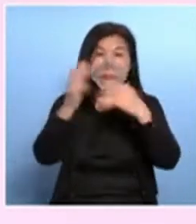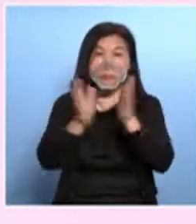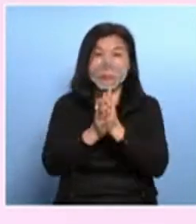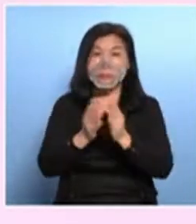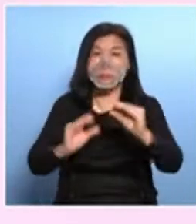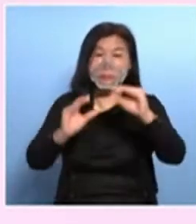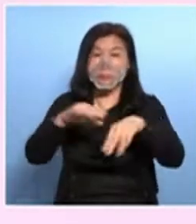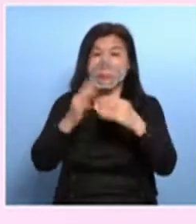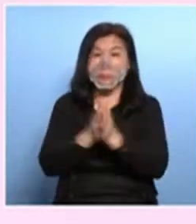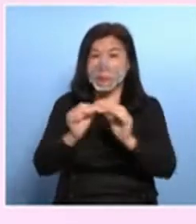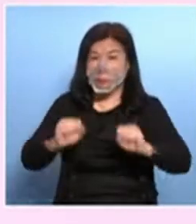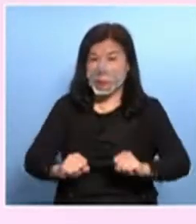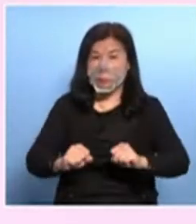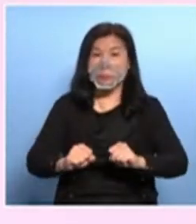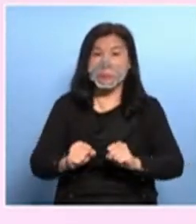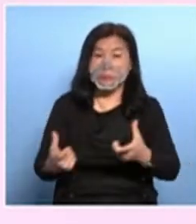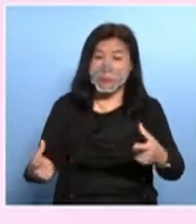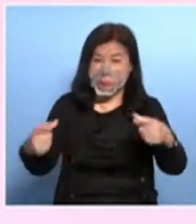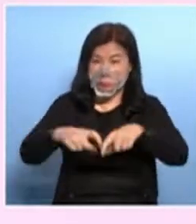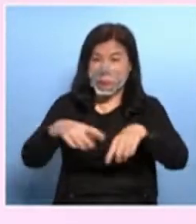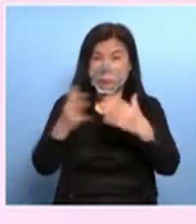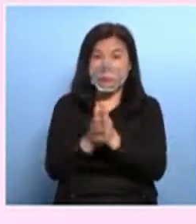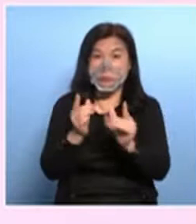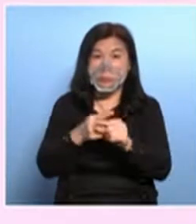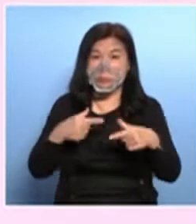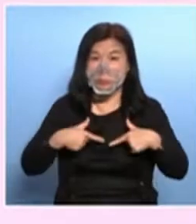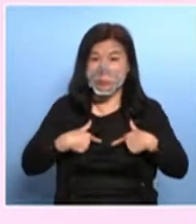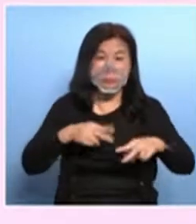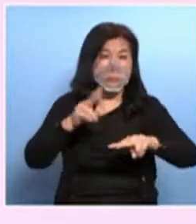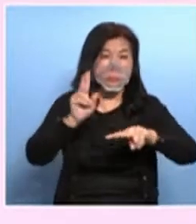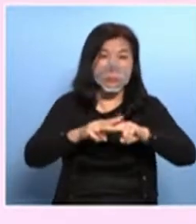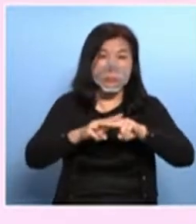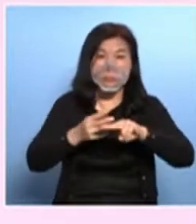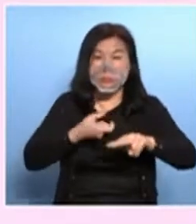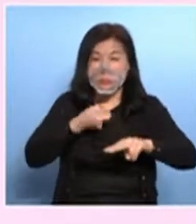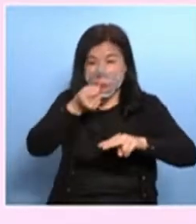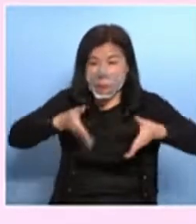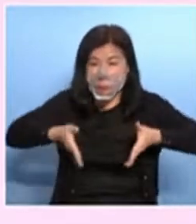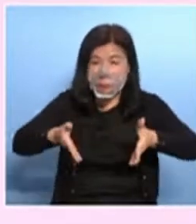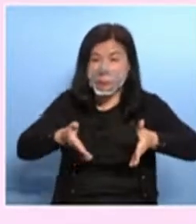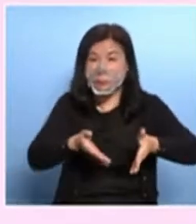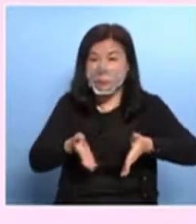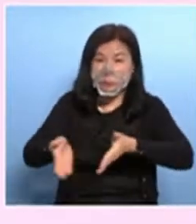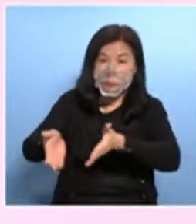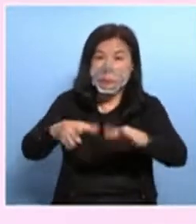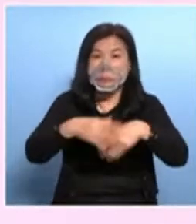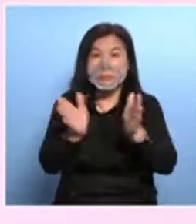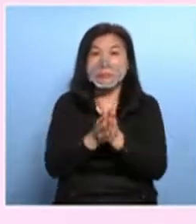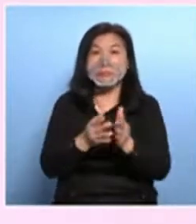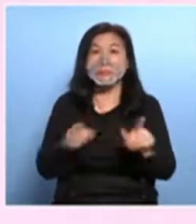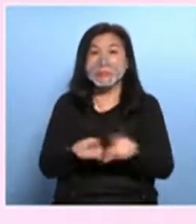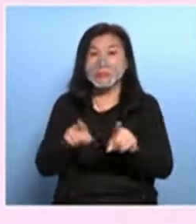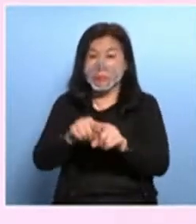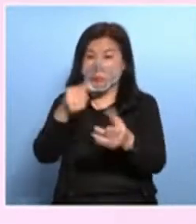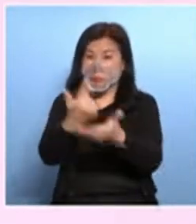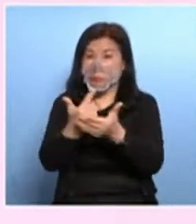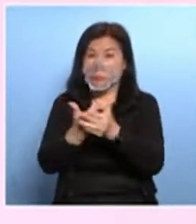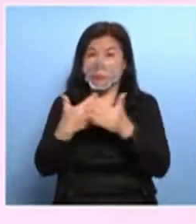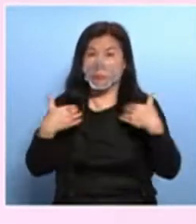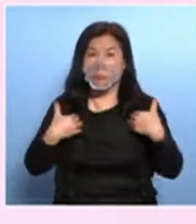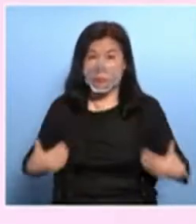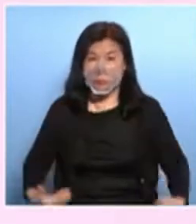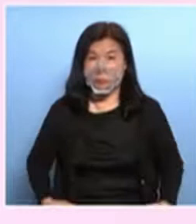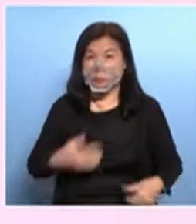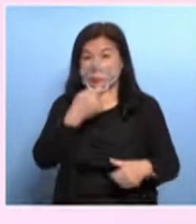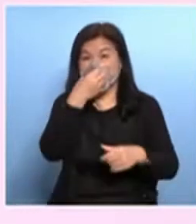Infrastructure financing securitization. To consolidate the vital role of Hong Kong as an infrastructure financing hub and a premier